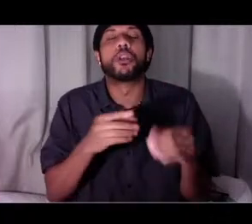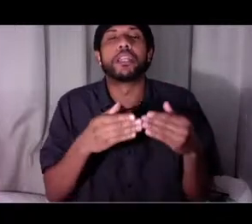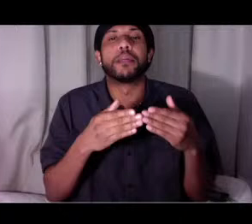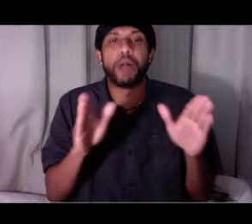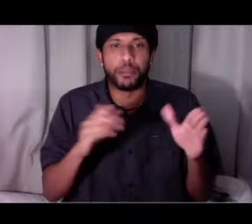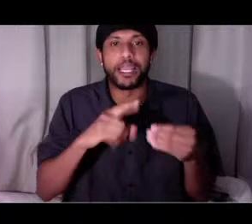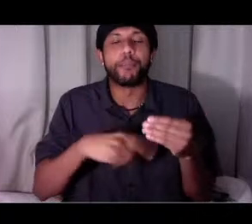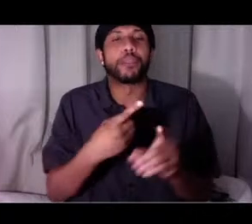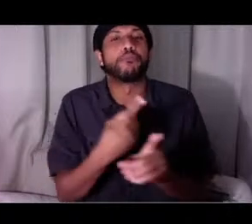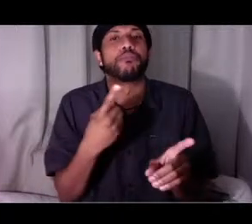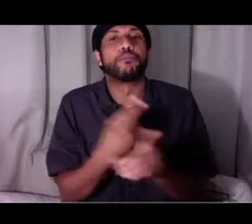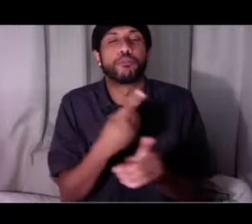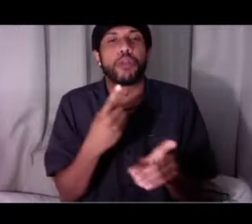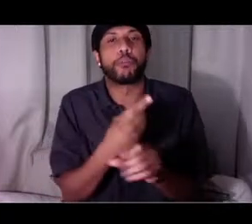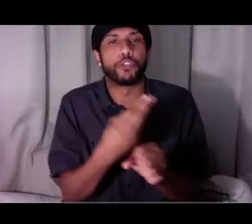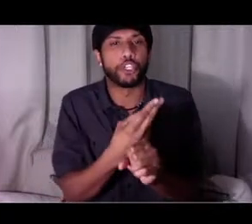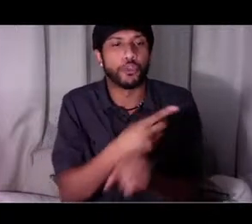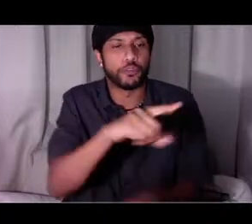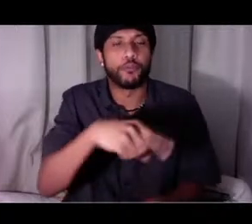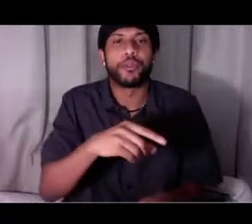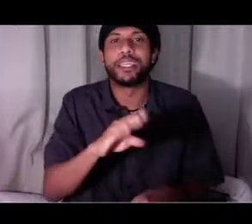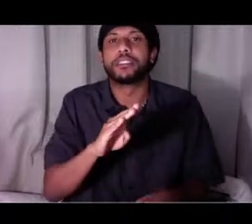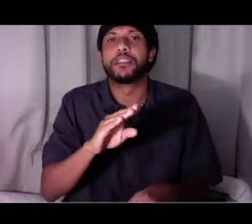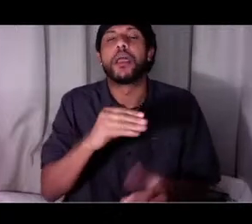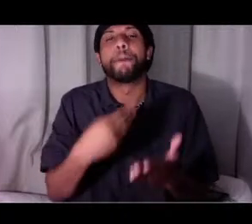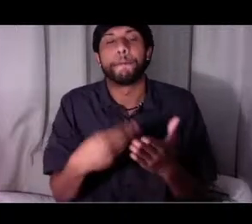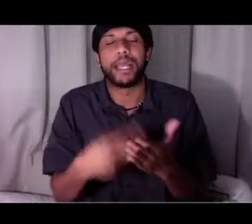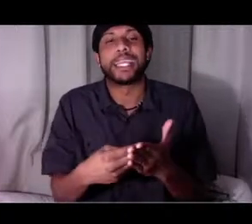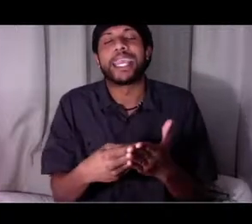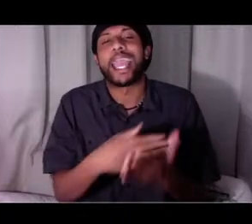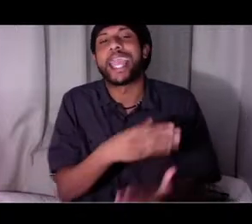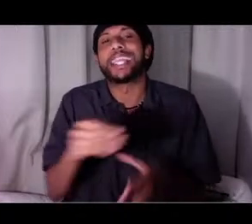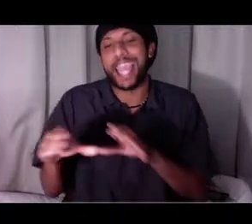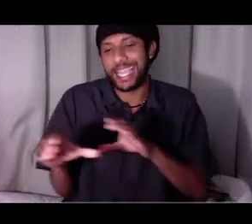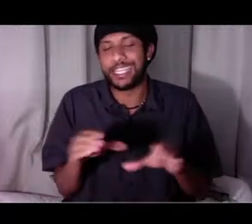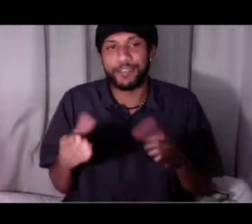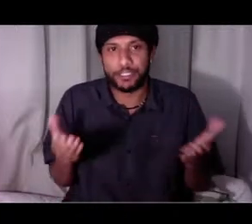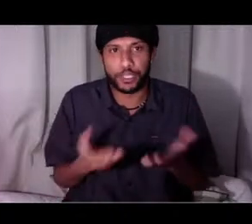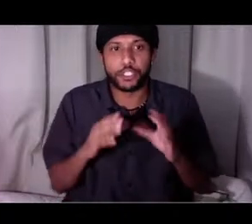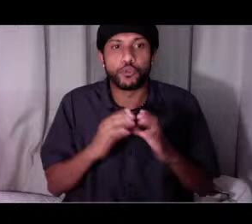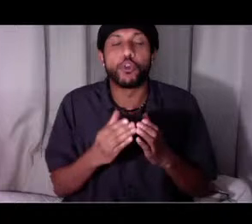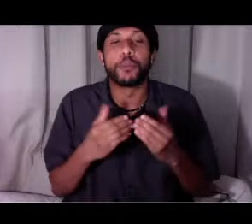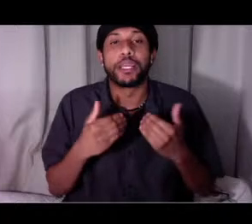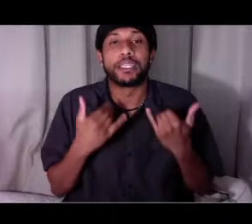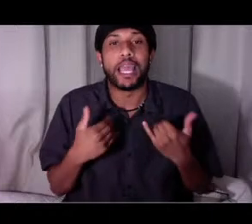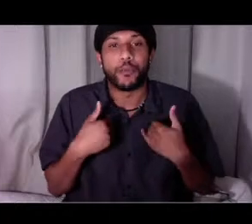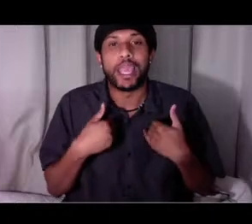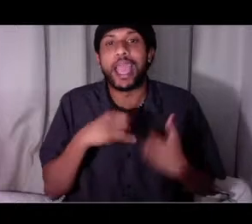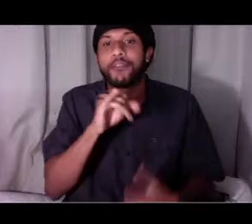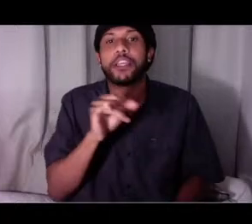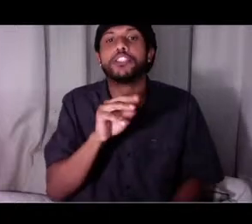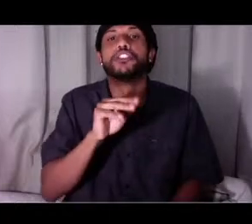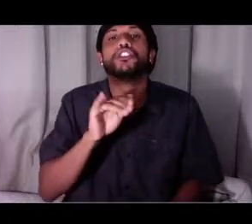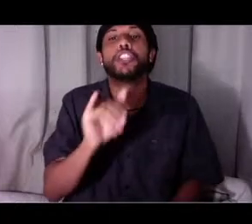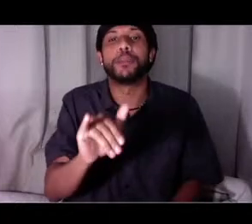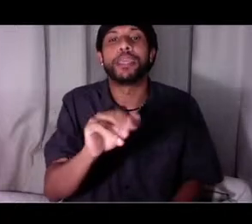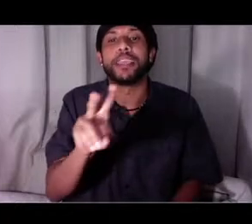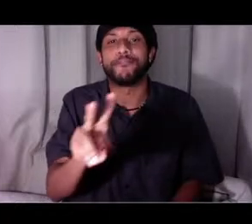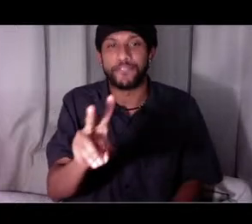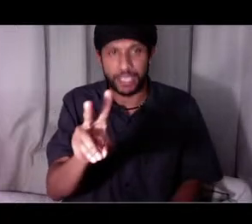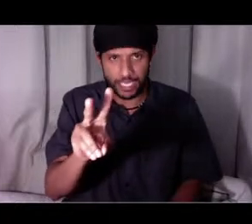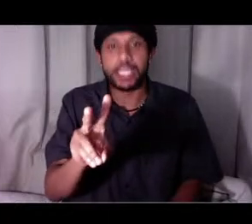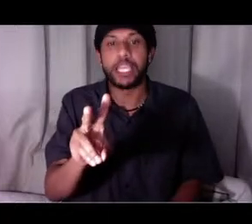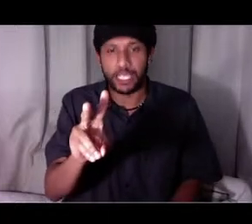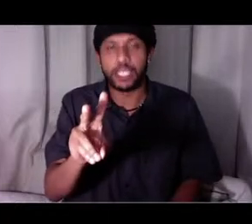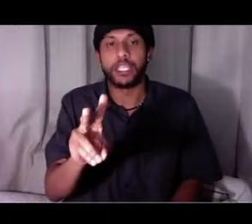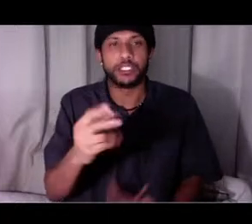expenditure of the Bond as well as activities of the committee so tonight we have with us Mr Jimmy Valas the current chair of the